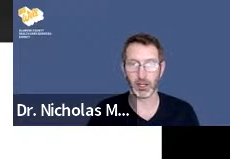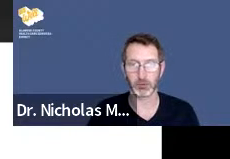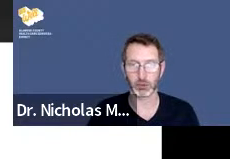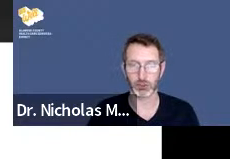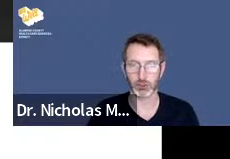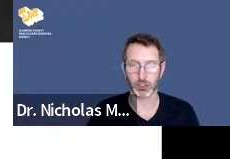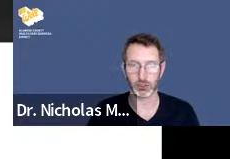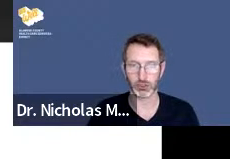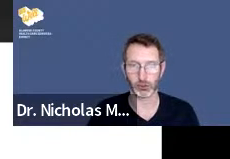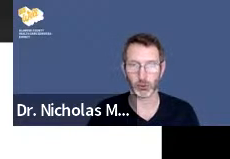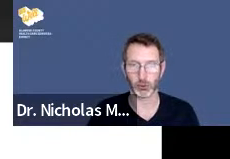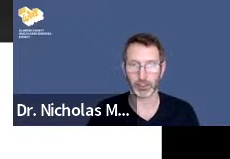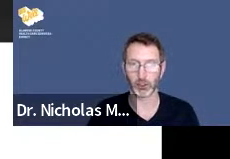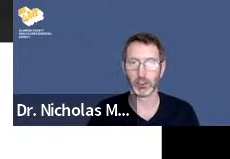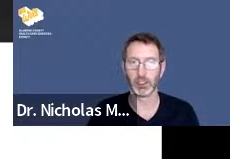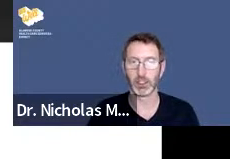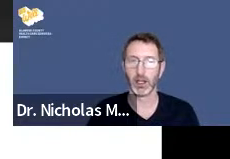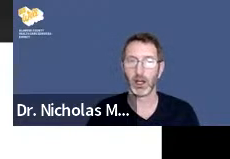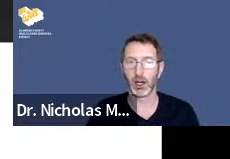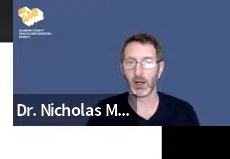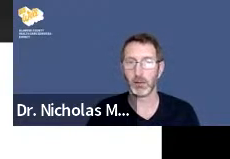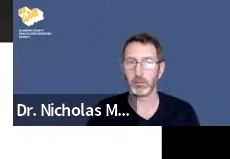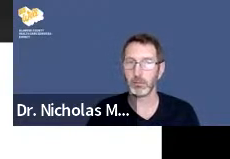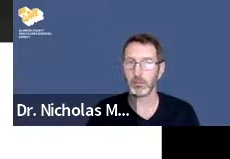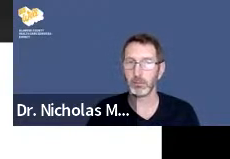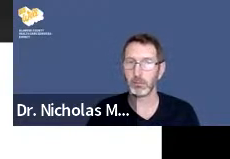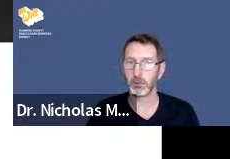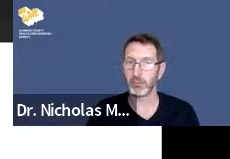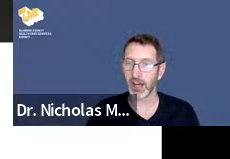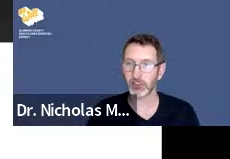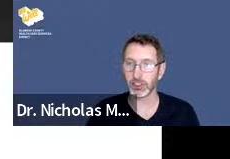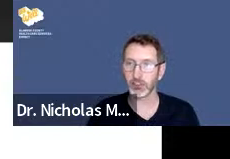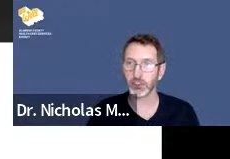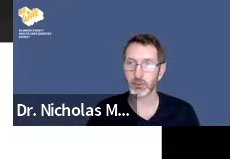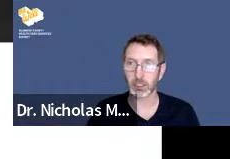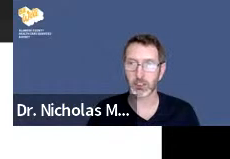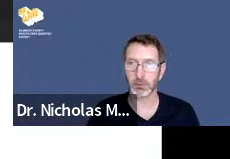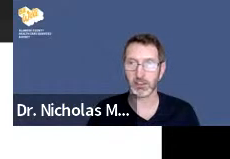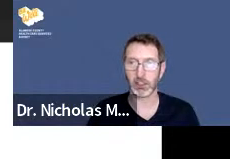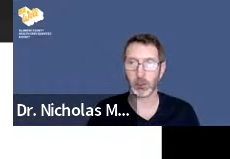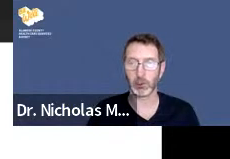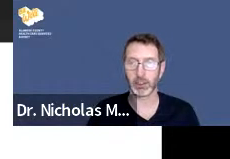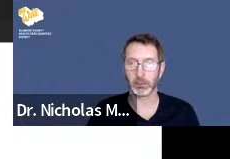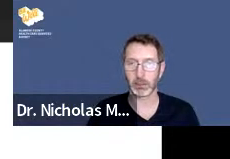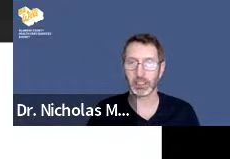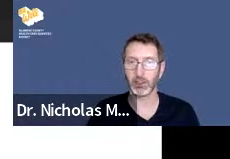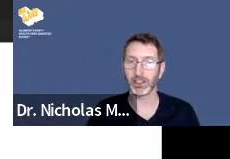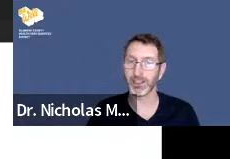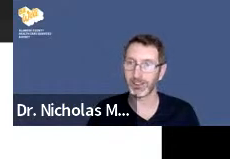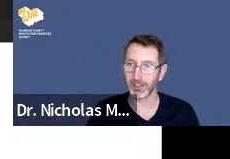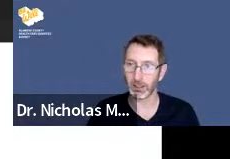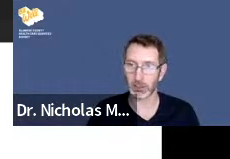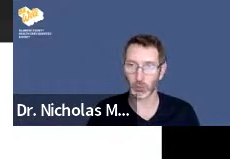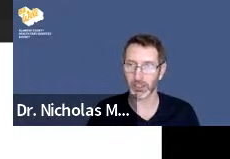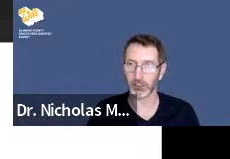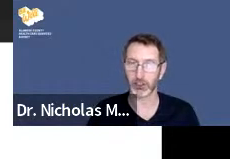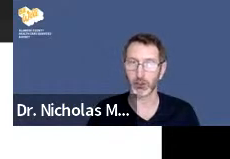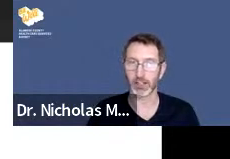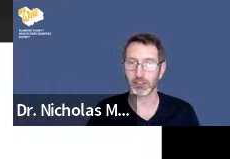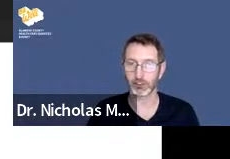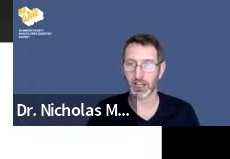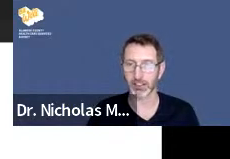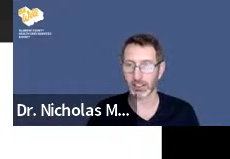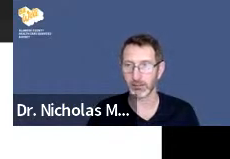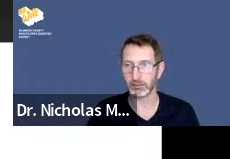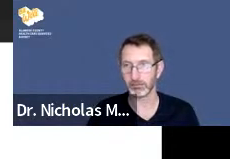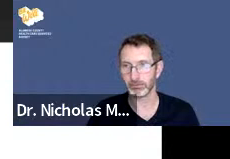that. So just a little wrinkle. The vaccine is expected to be available in Alameda County in the coming weeks. I